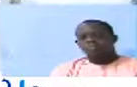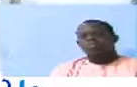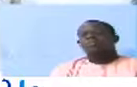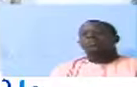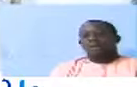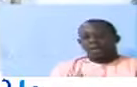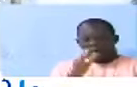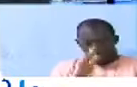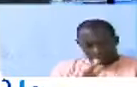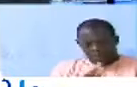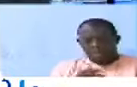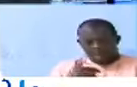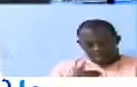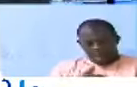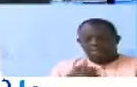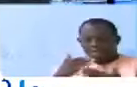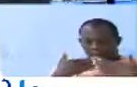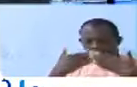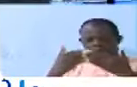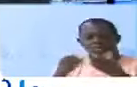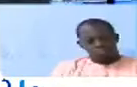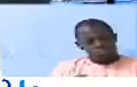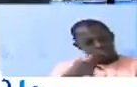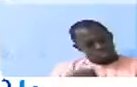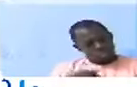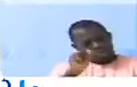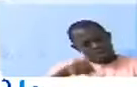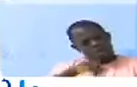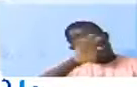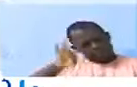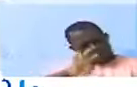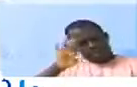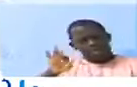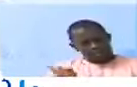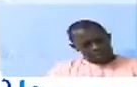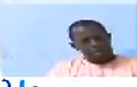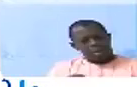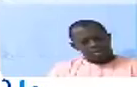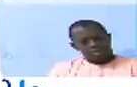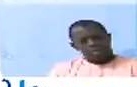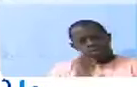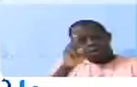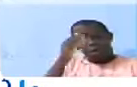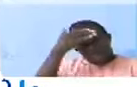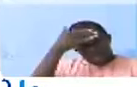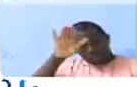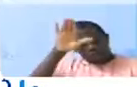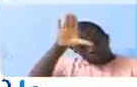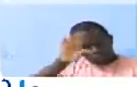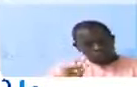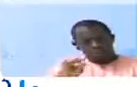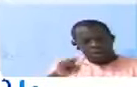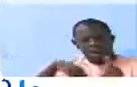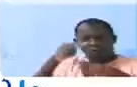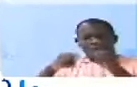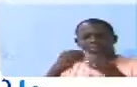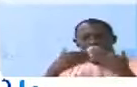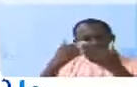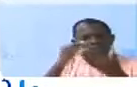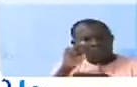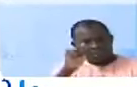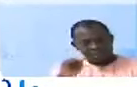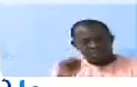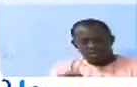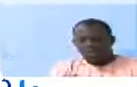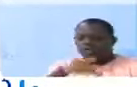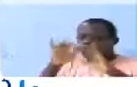in fact, I put it to him that I am your relative, but the behavior he did after I told him this is